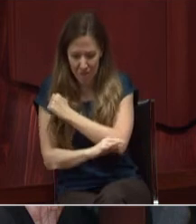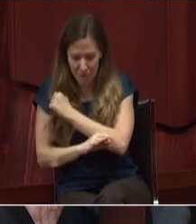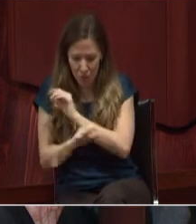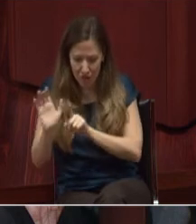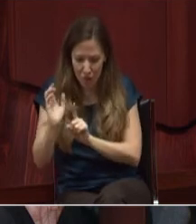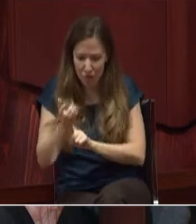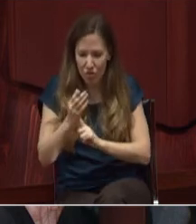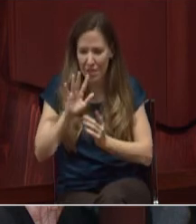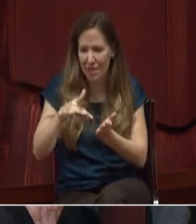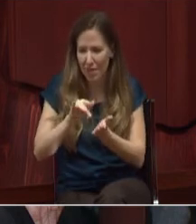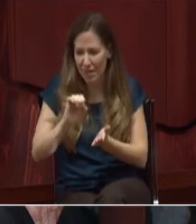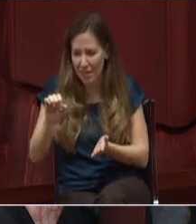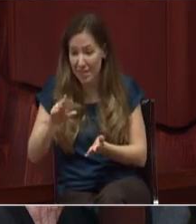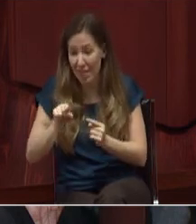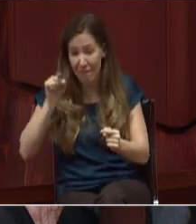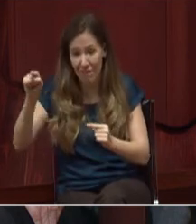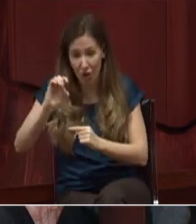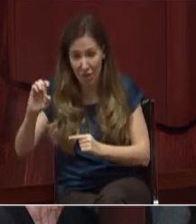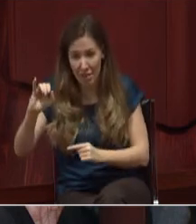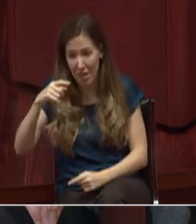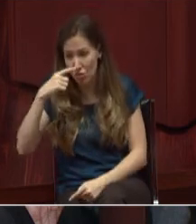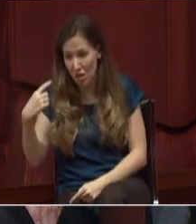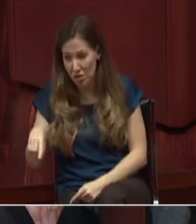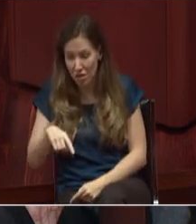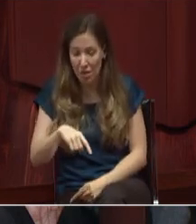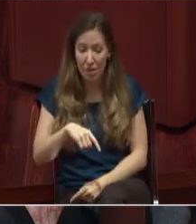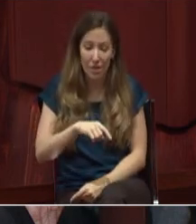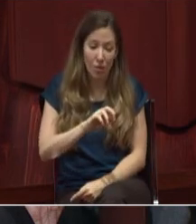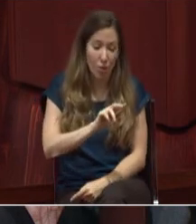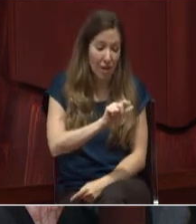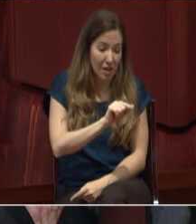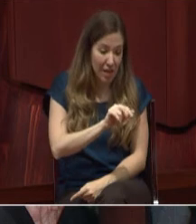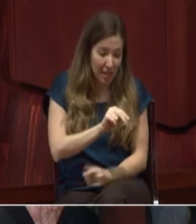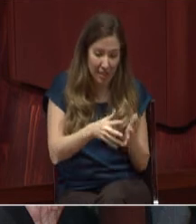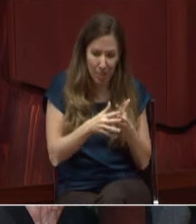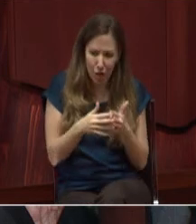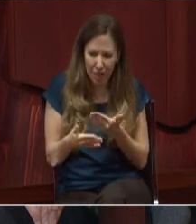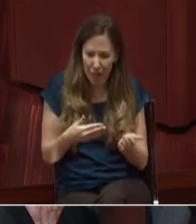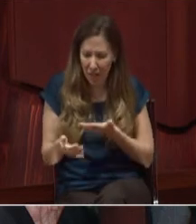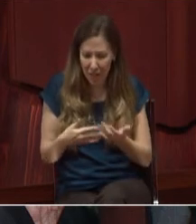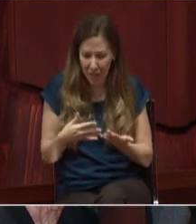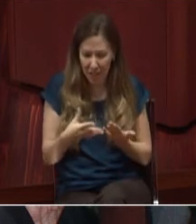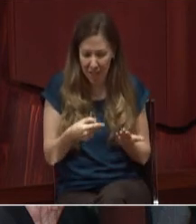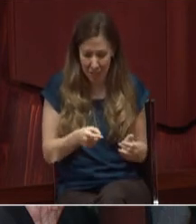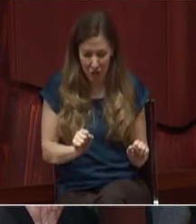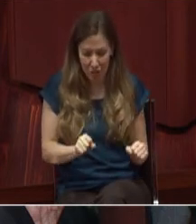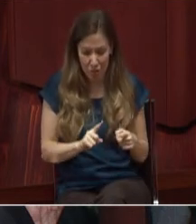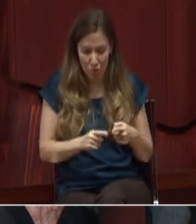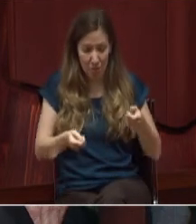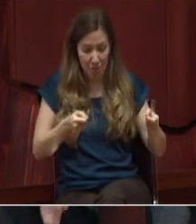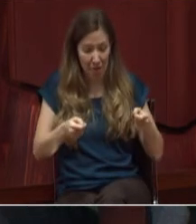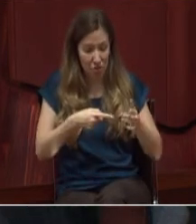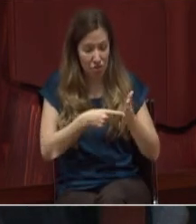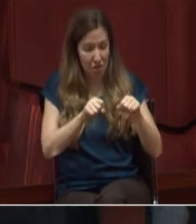to Russia, Latin America, and able to manage a